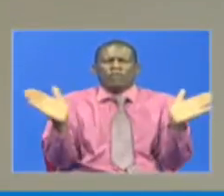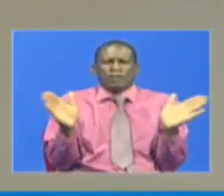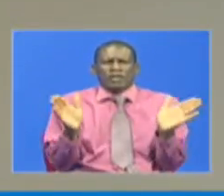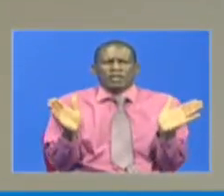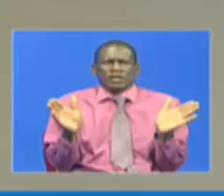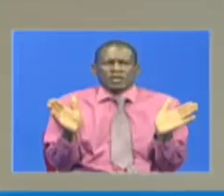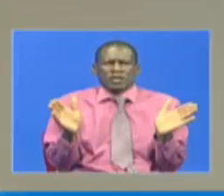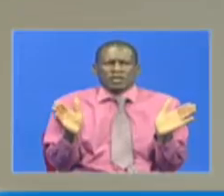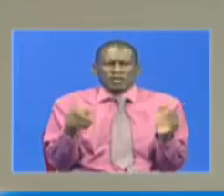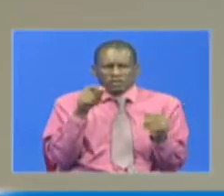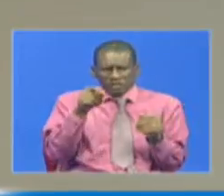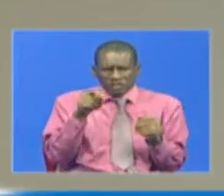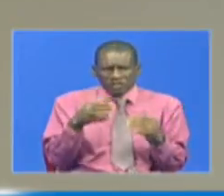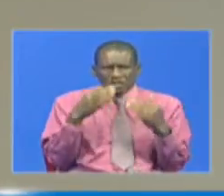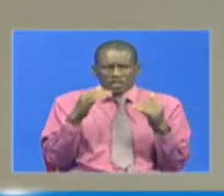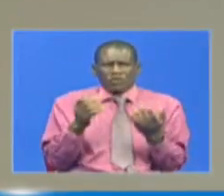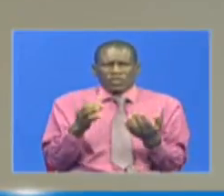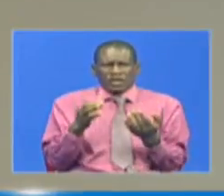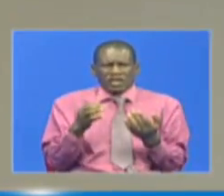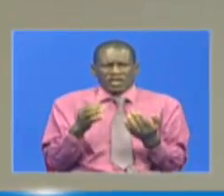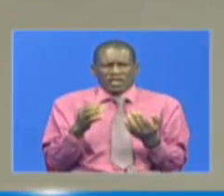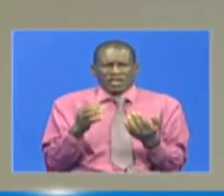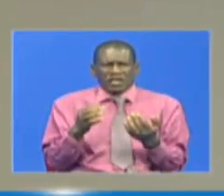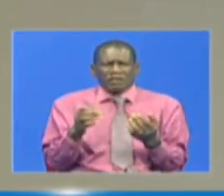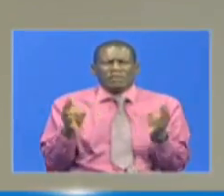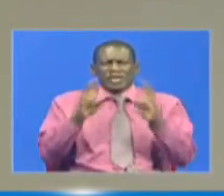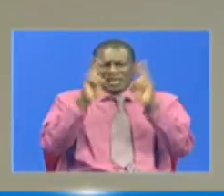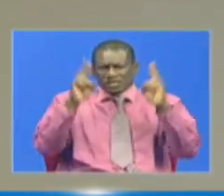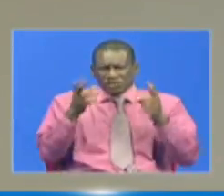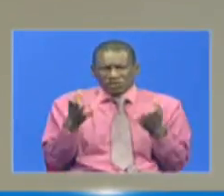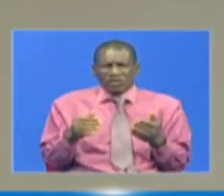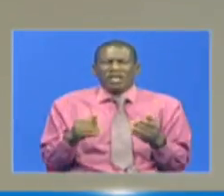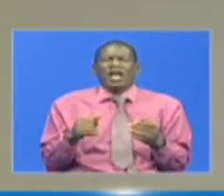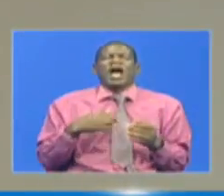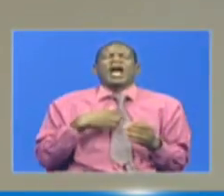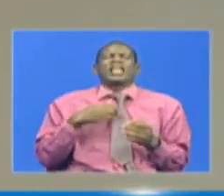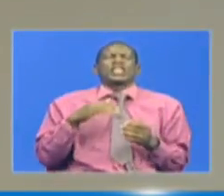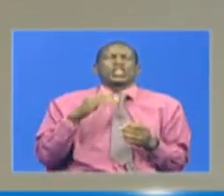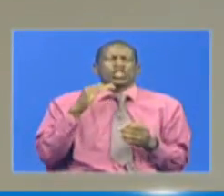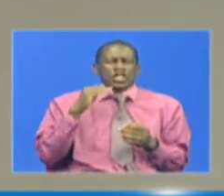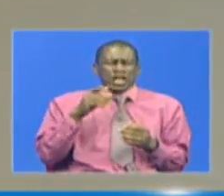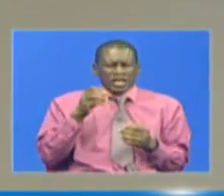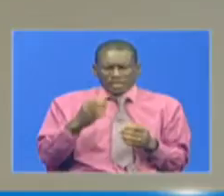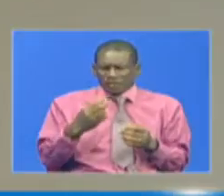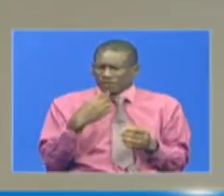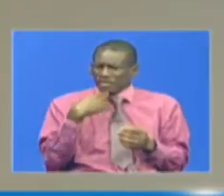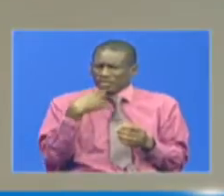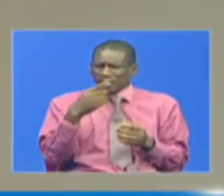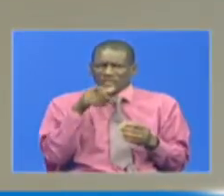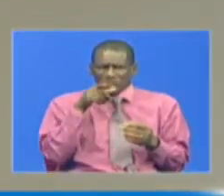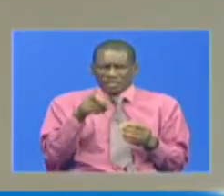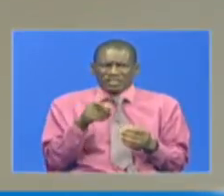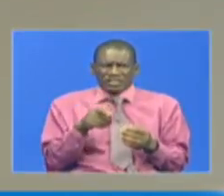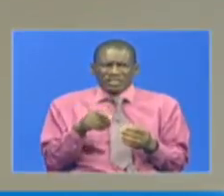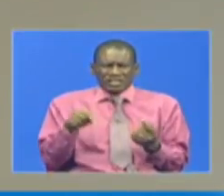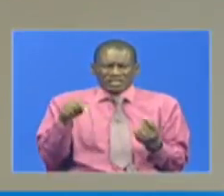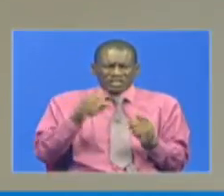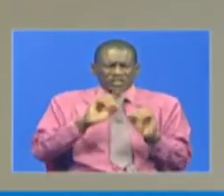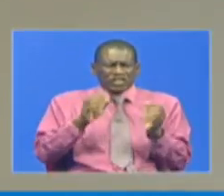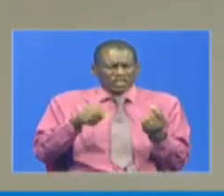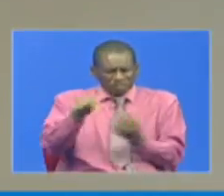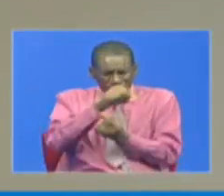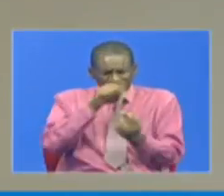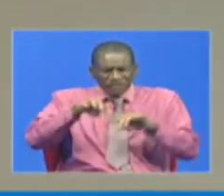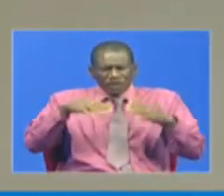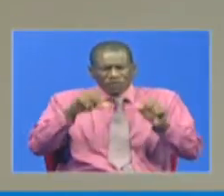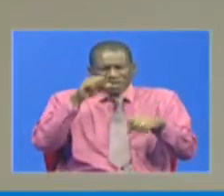space, then they can serve customers elsewhere. I do recognize it really is industry specific how you find new customers,